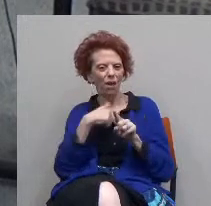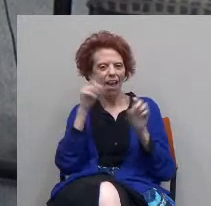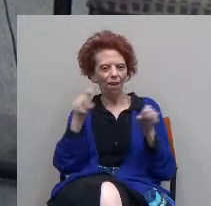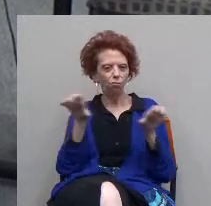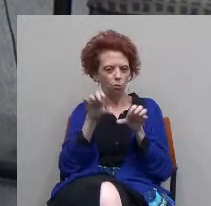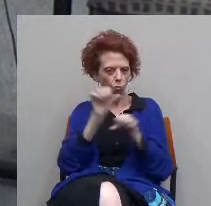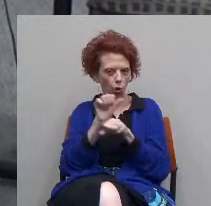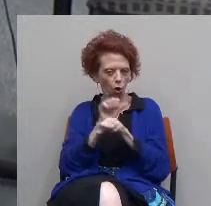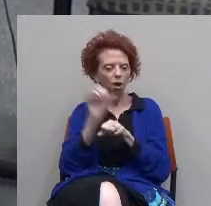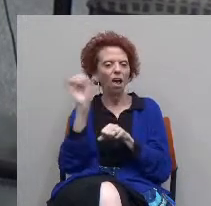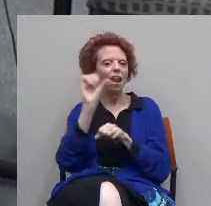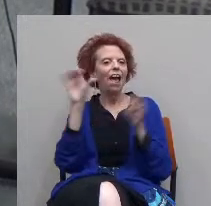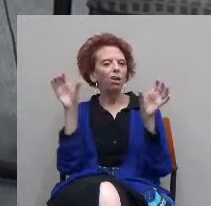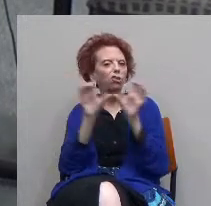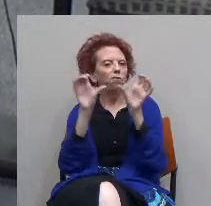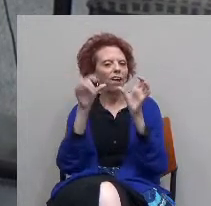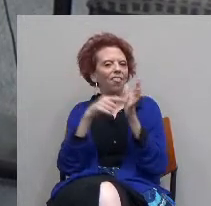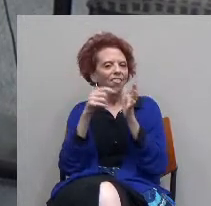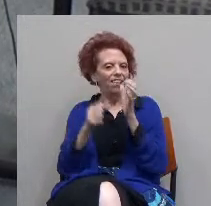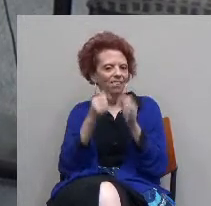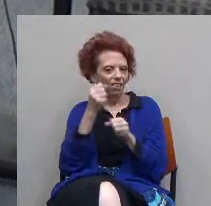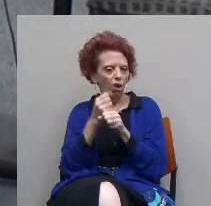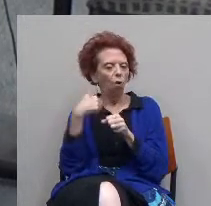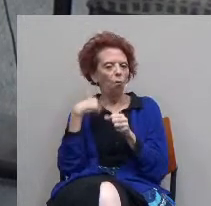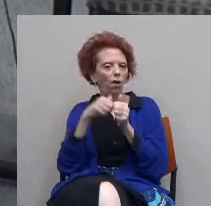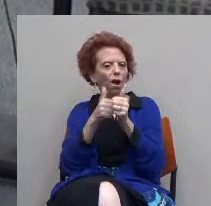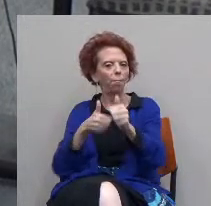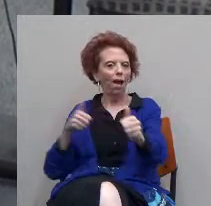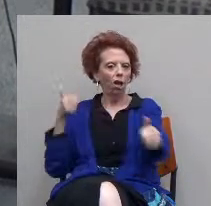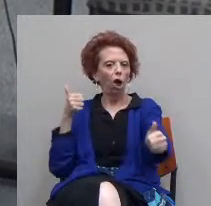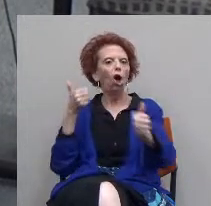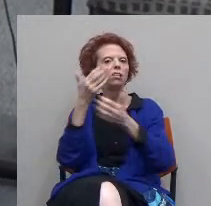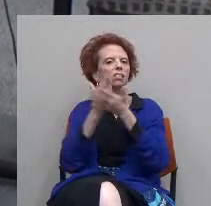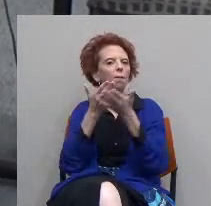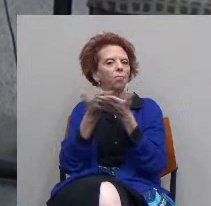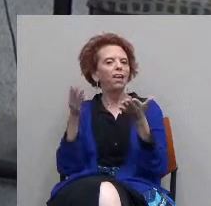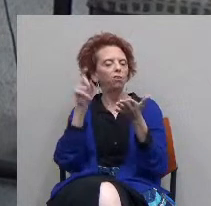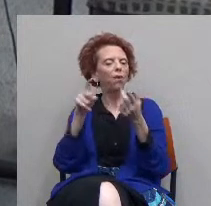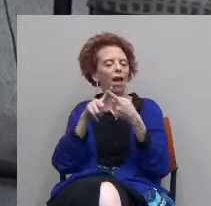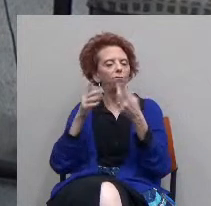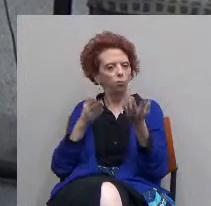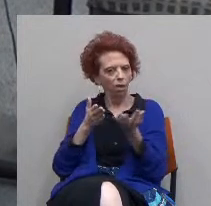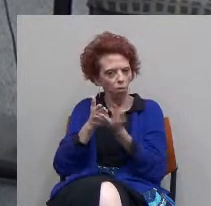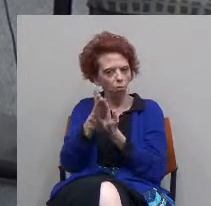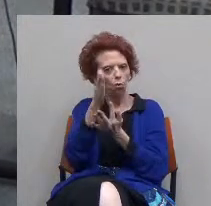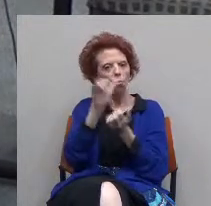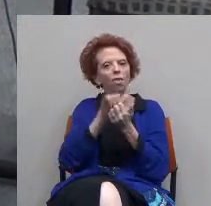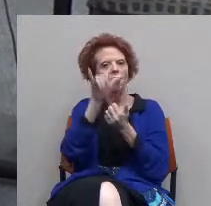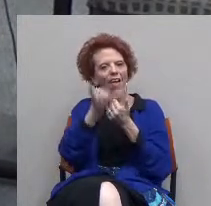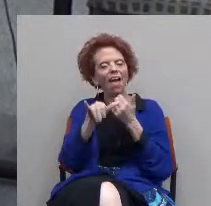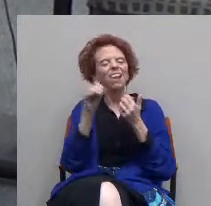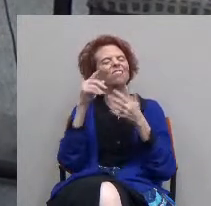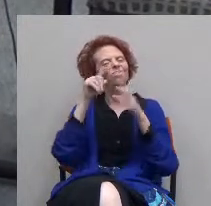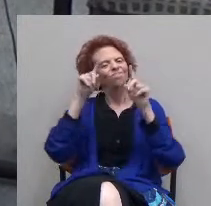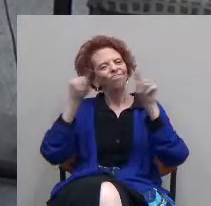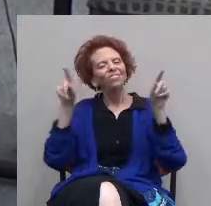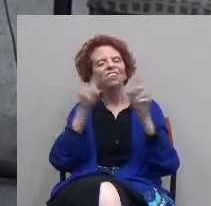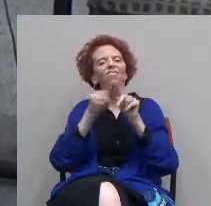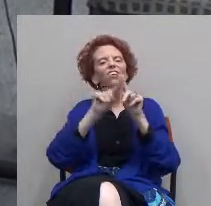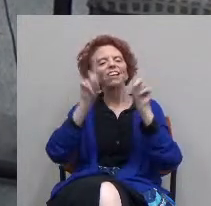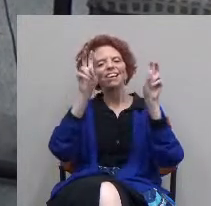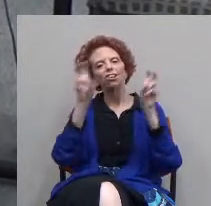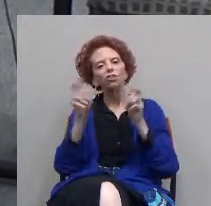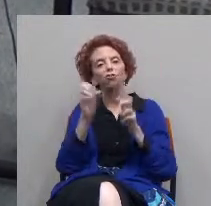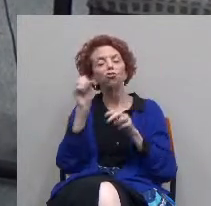For instance, certification this year, we knew we had a backlog. We had some things we had to work through with that, so we worked on those things. And so those program